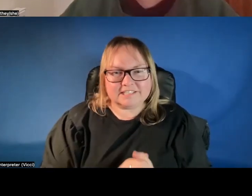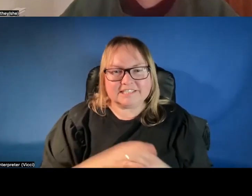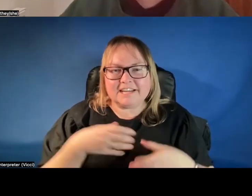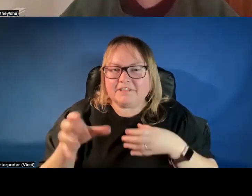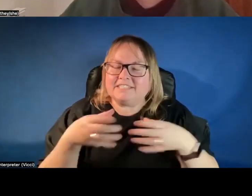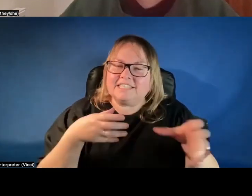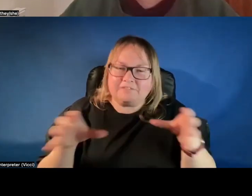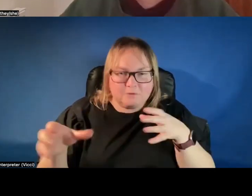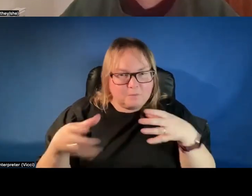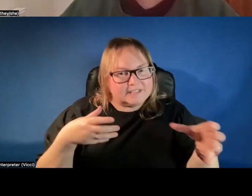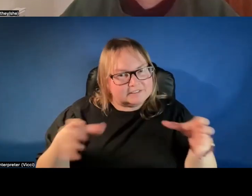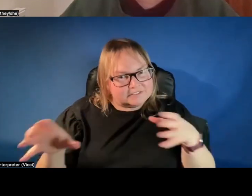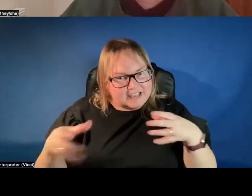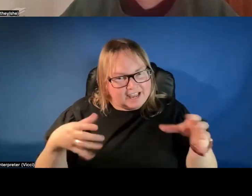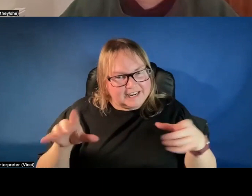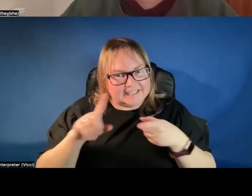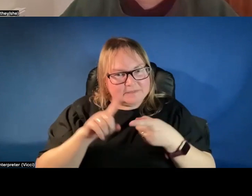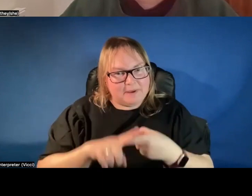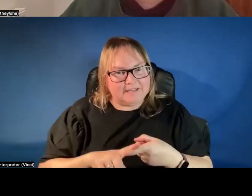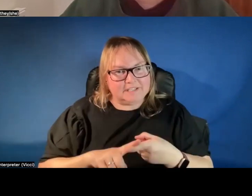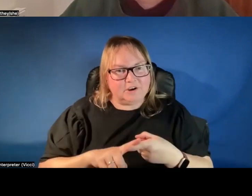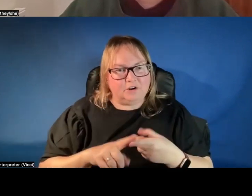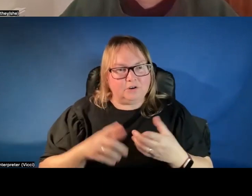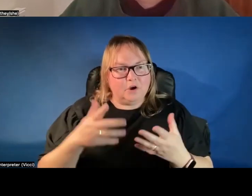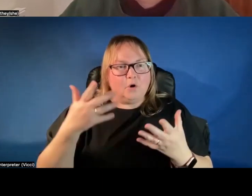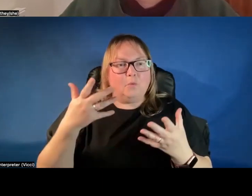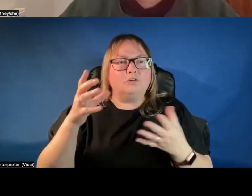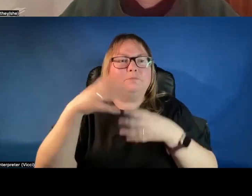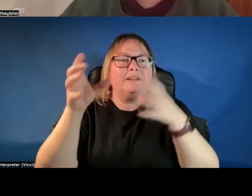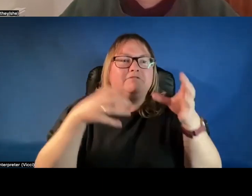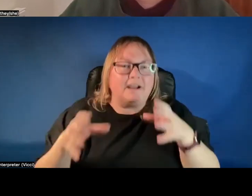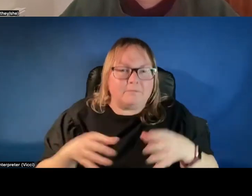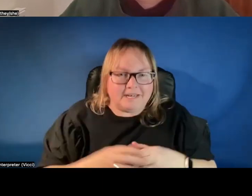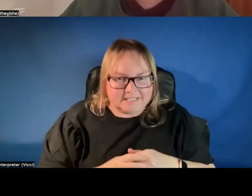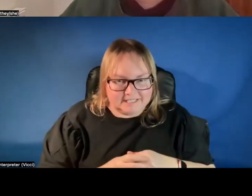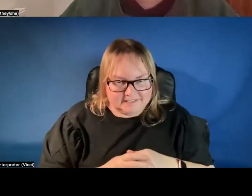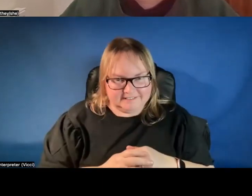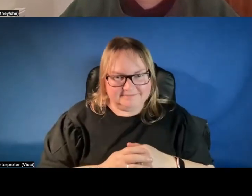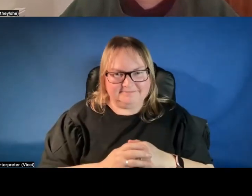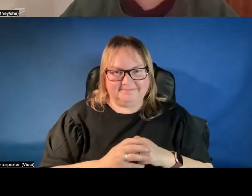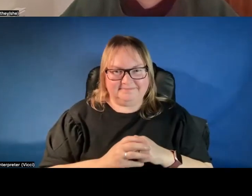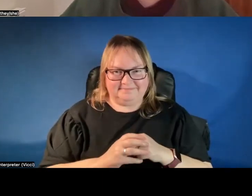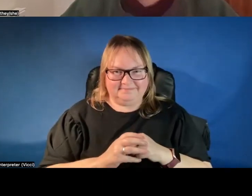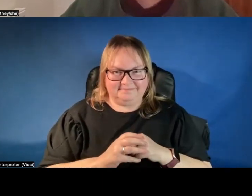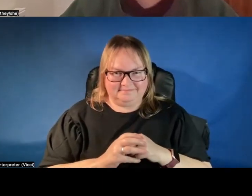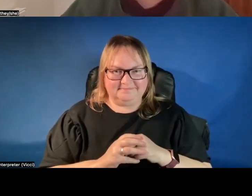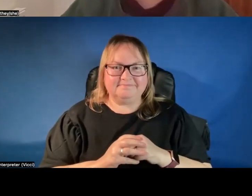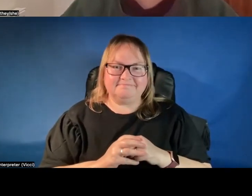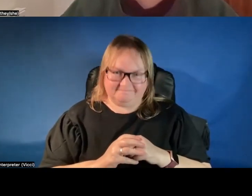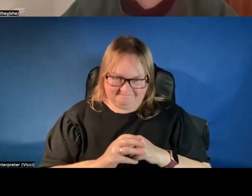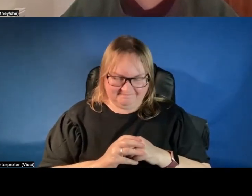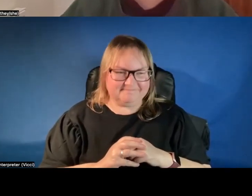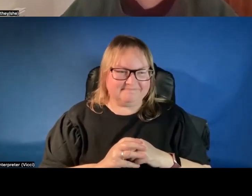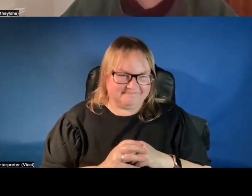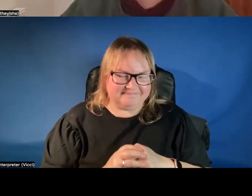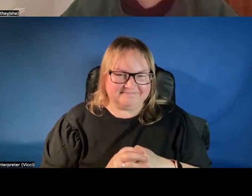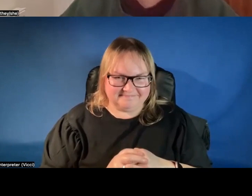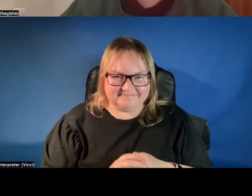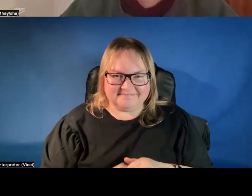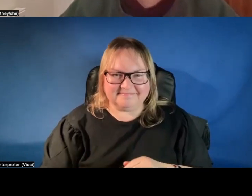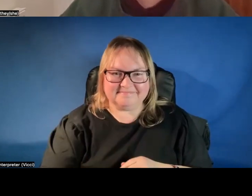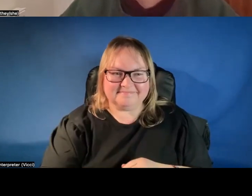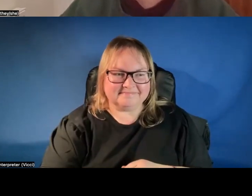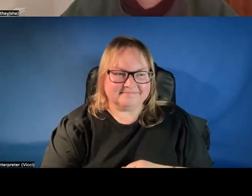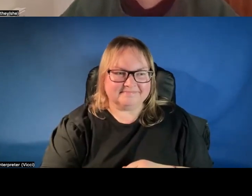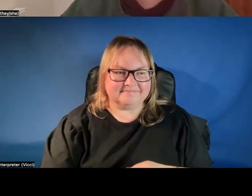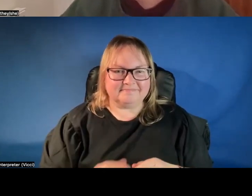So there is sort of different ways of signing it depending on what's been fragmented. Ah, Okay.